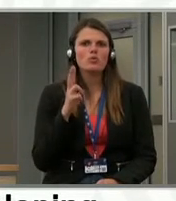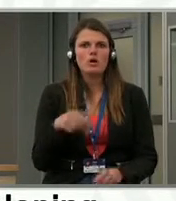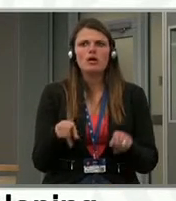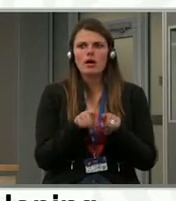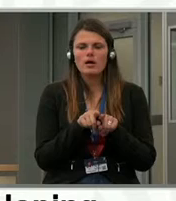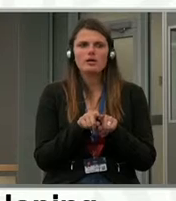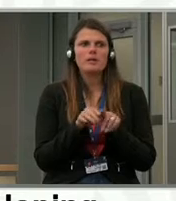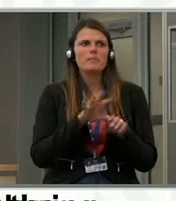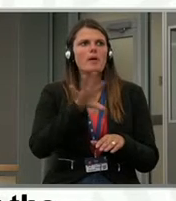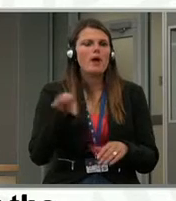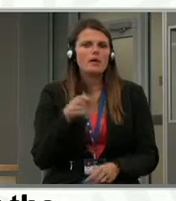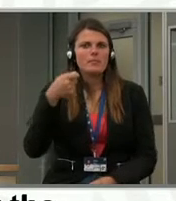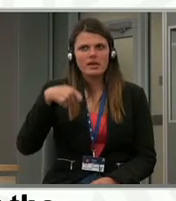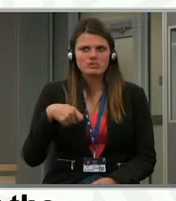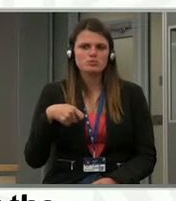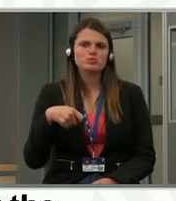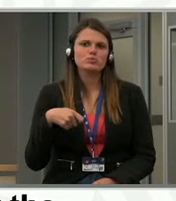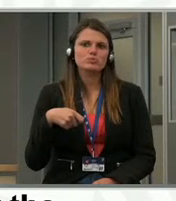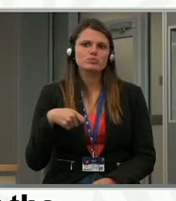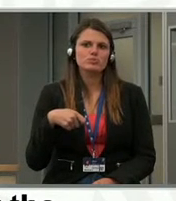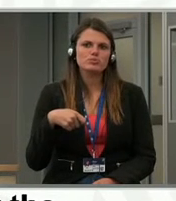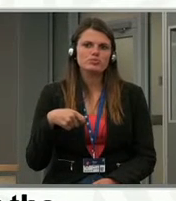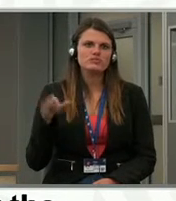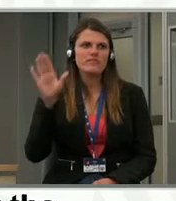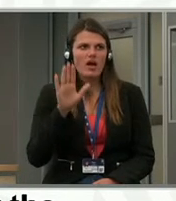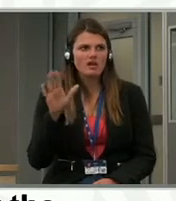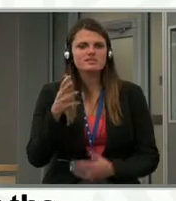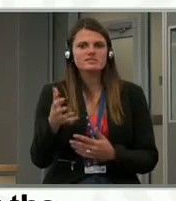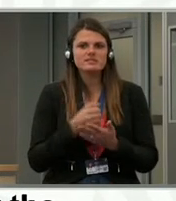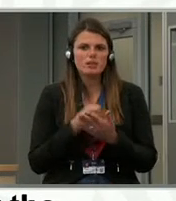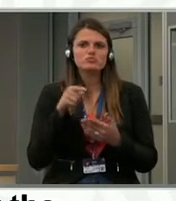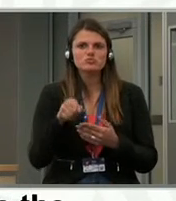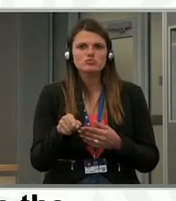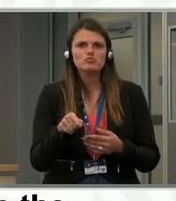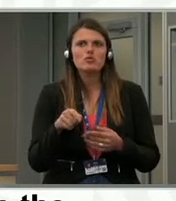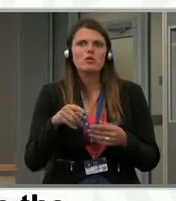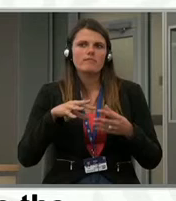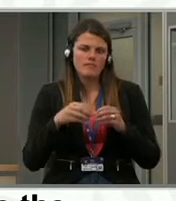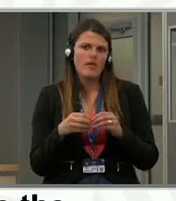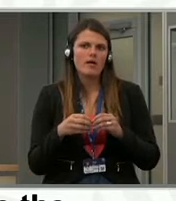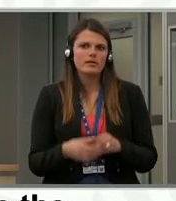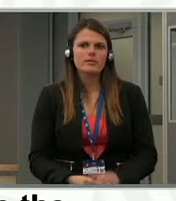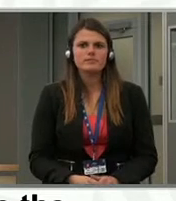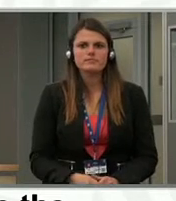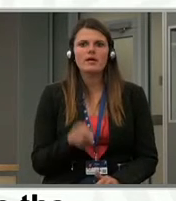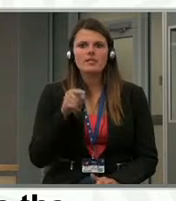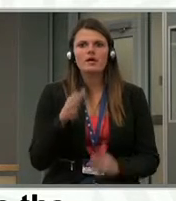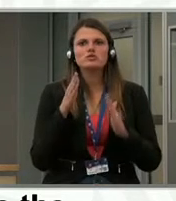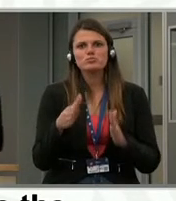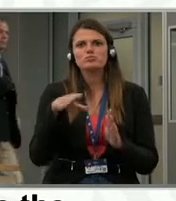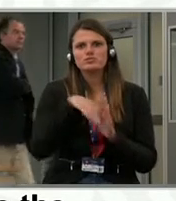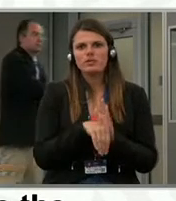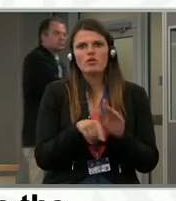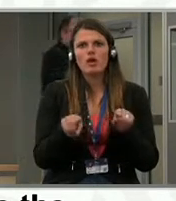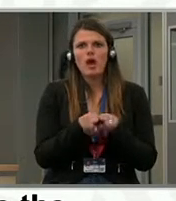the chance to take the floor today as Vice President of the Disability Intergroup of the European